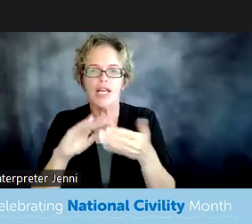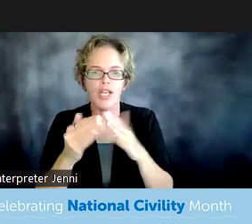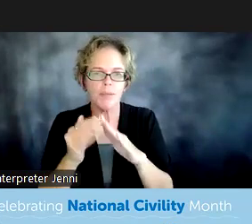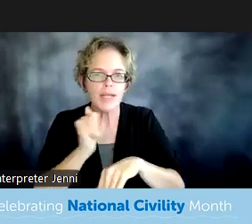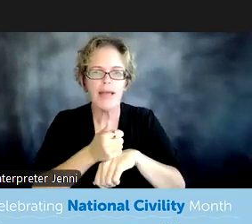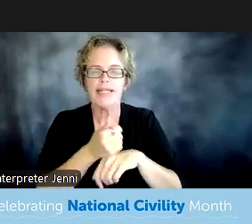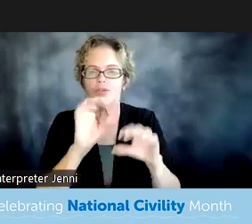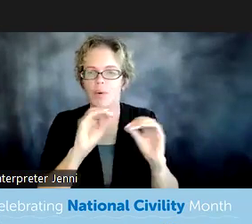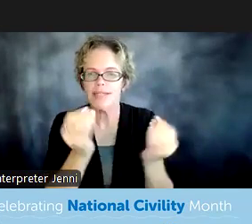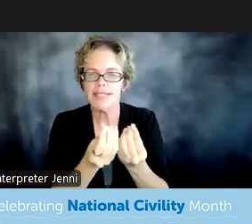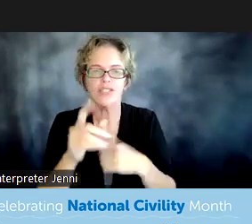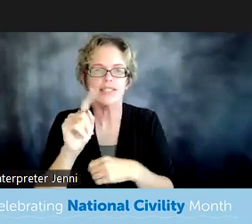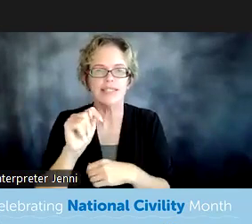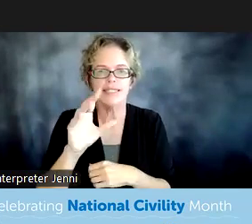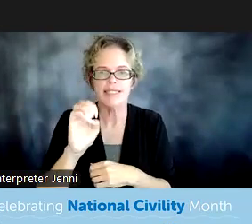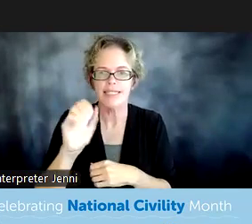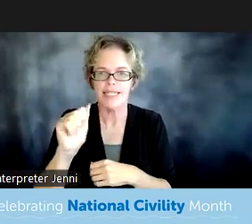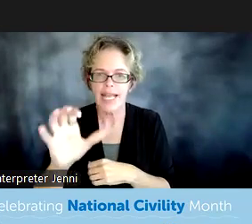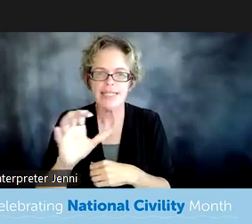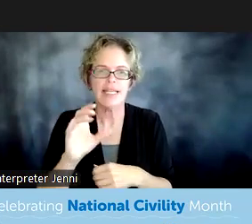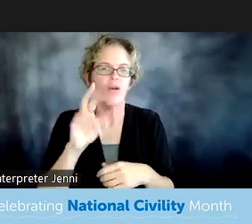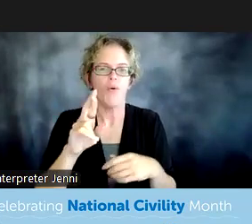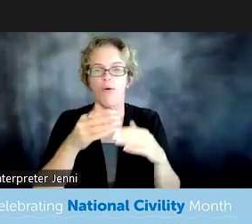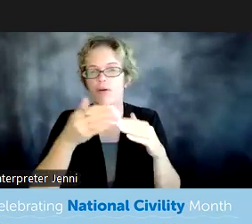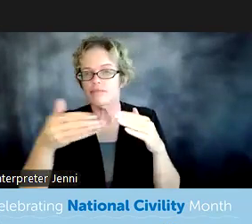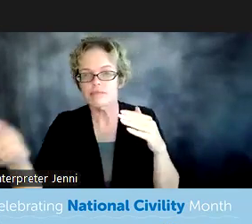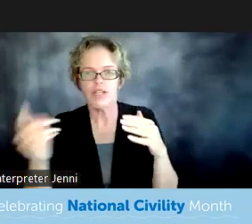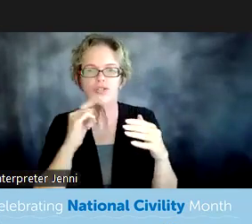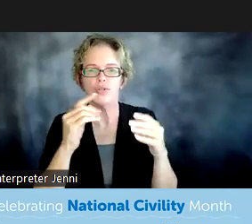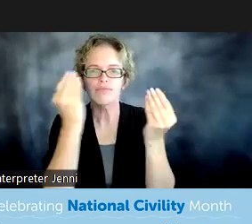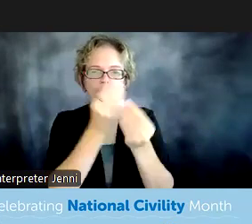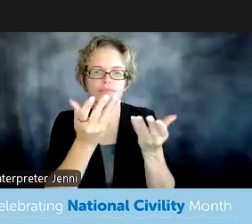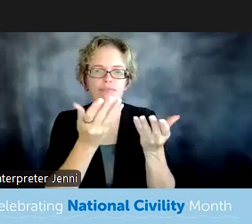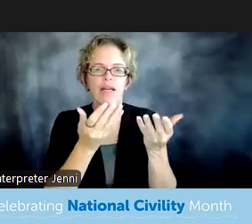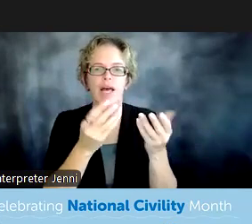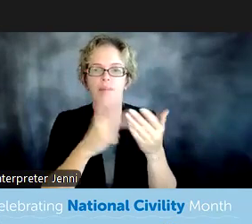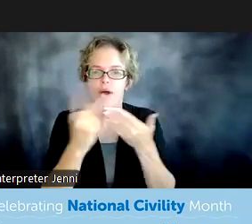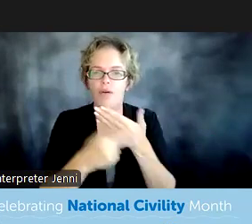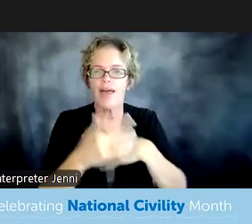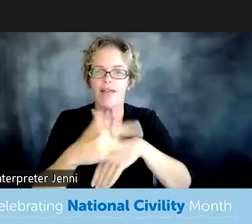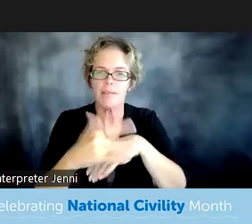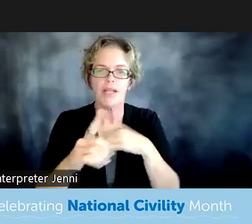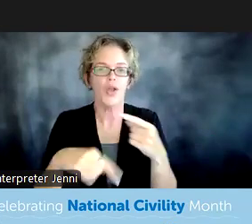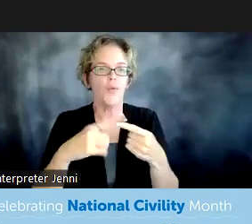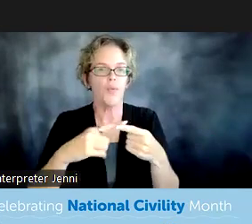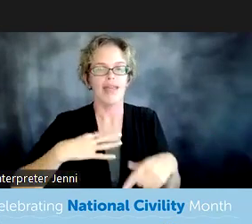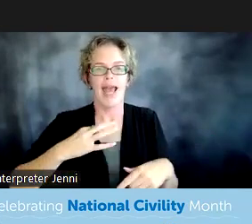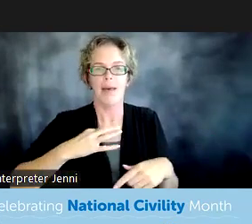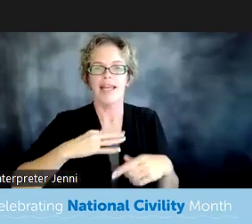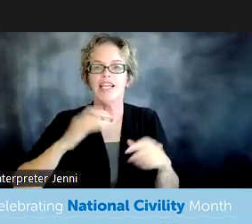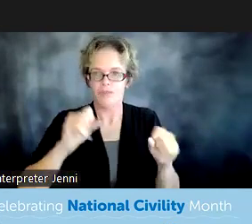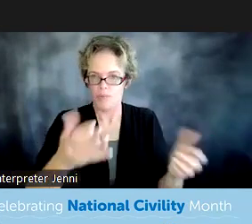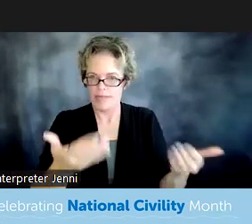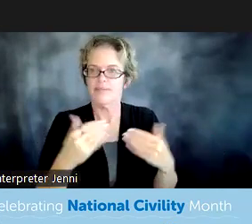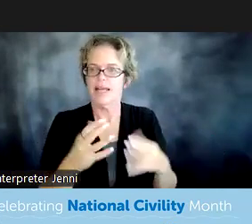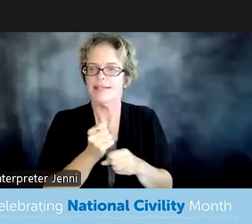organizations, TCAC or its successor to communicate program availability and when applications would be accepted. So this was option